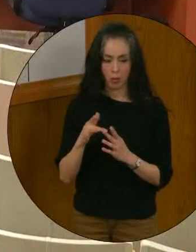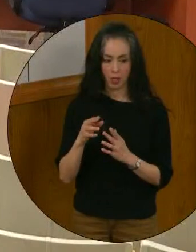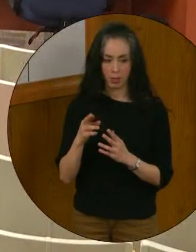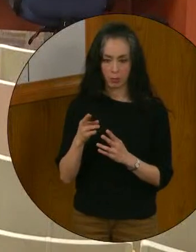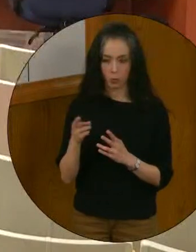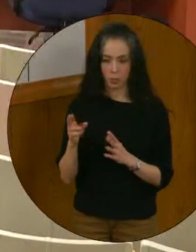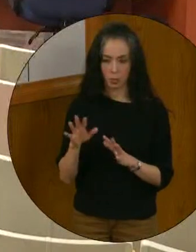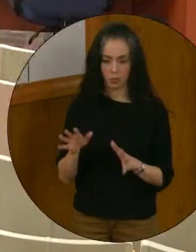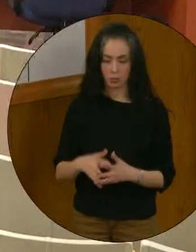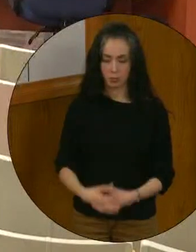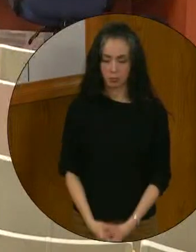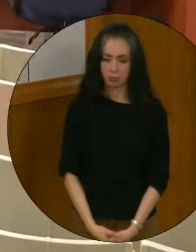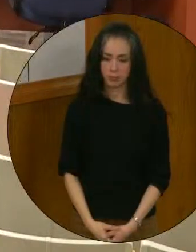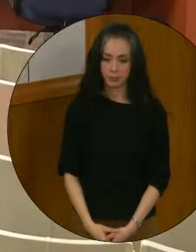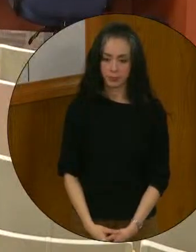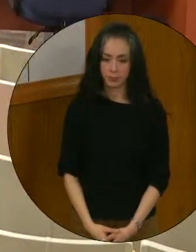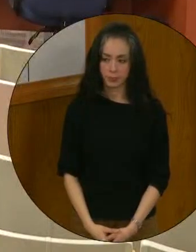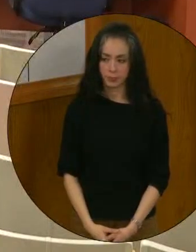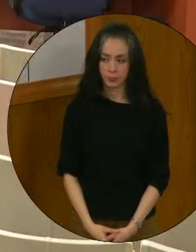Yeah.